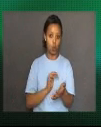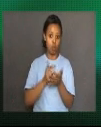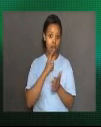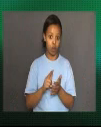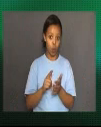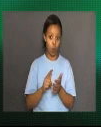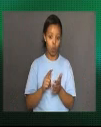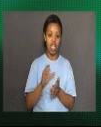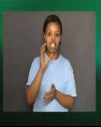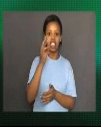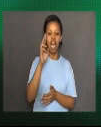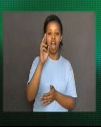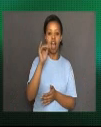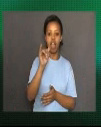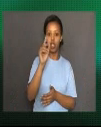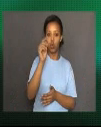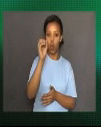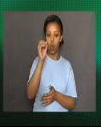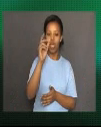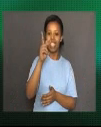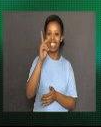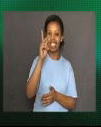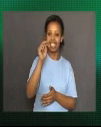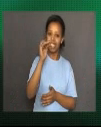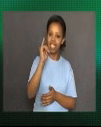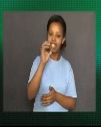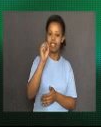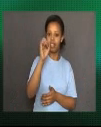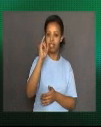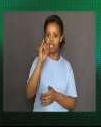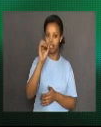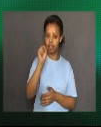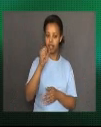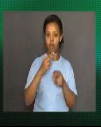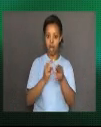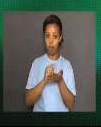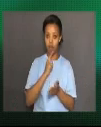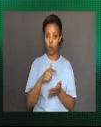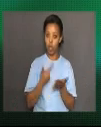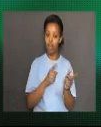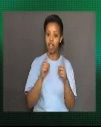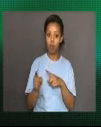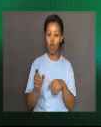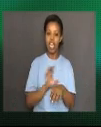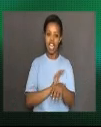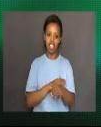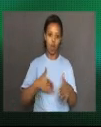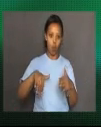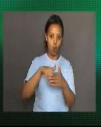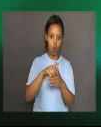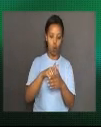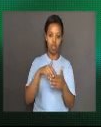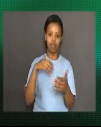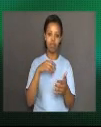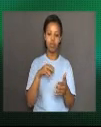called cytokinesis. This also describes formation of the cell wall in